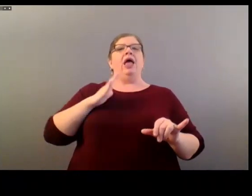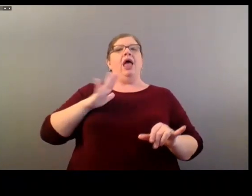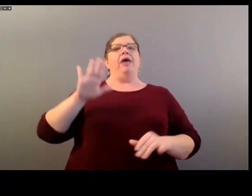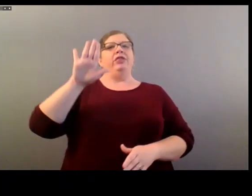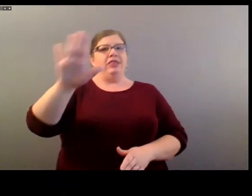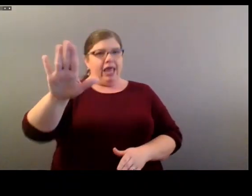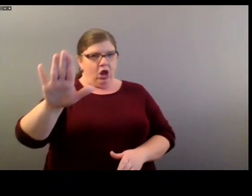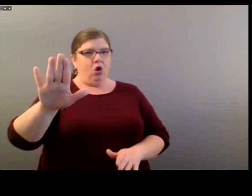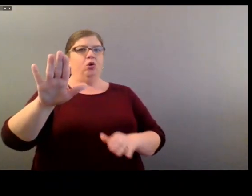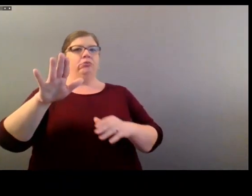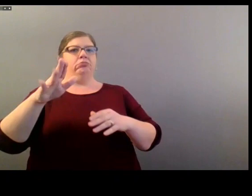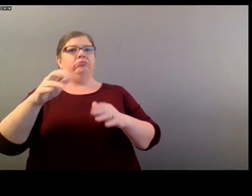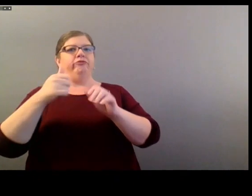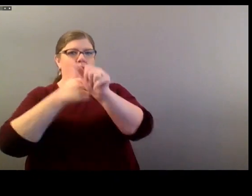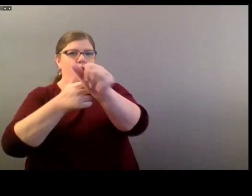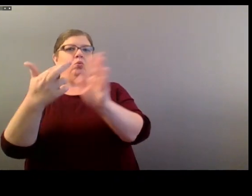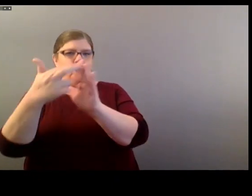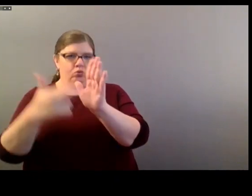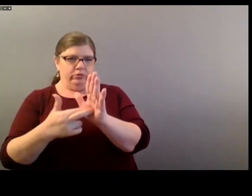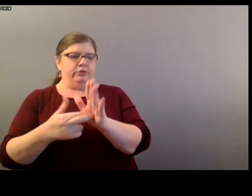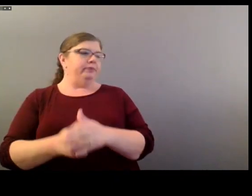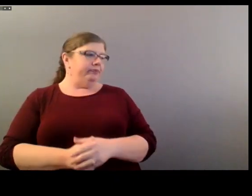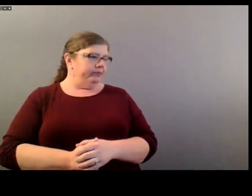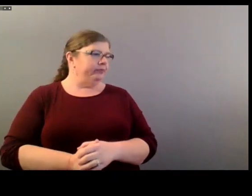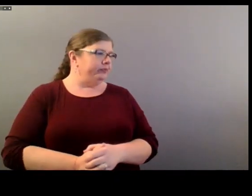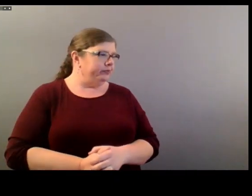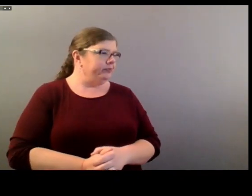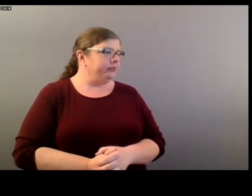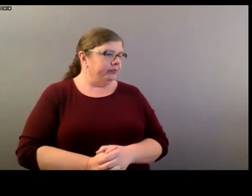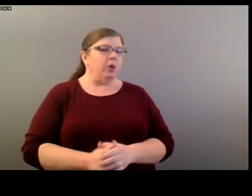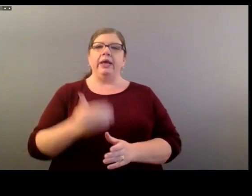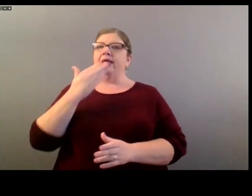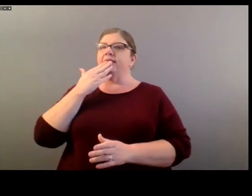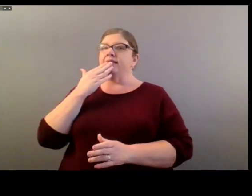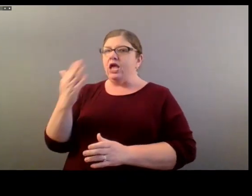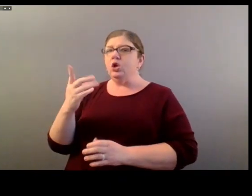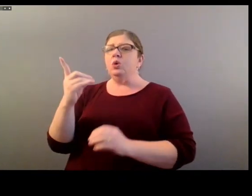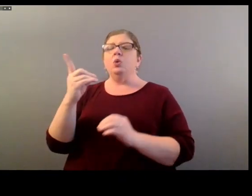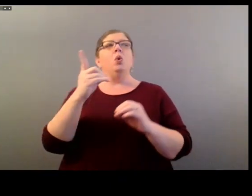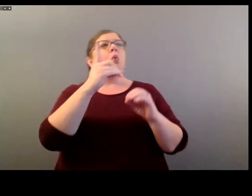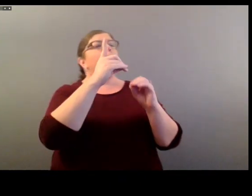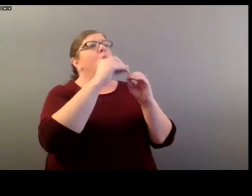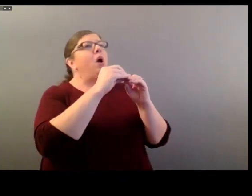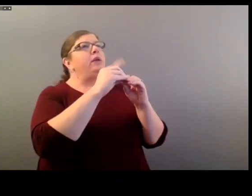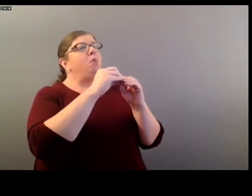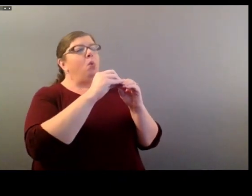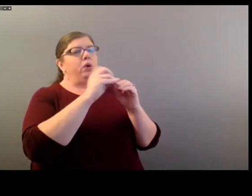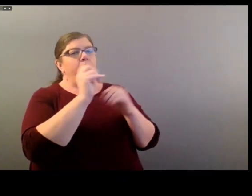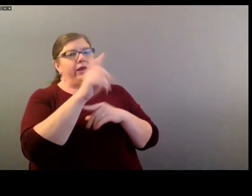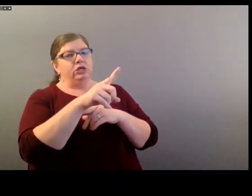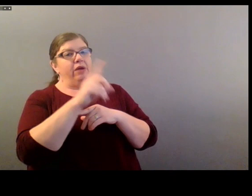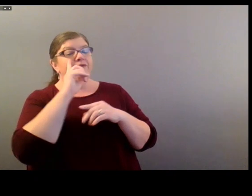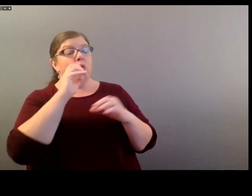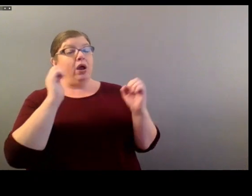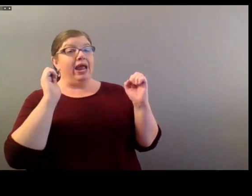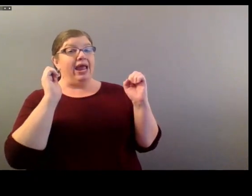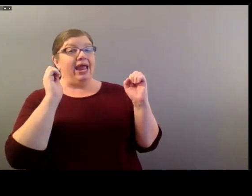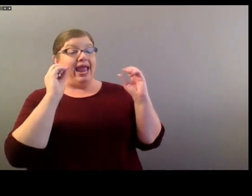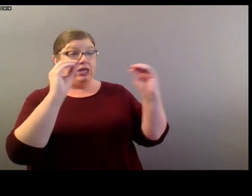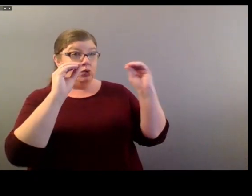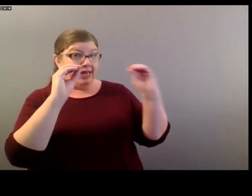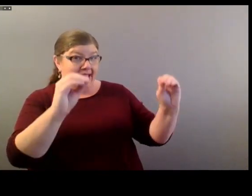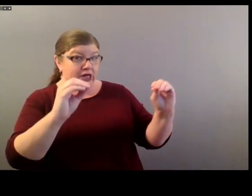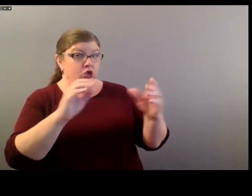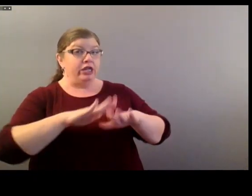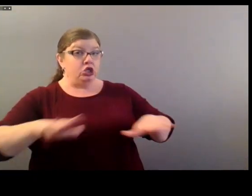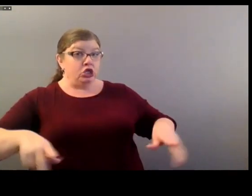Okay, thank you. And my last question, thank you for taking all these, is about vaccines for educators and childcare